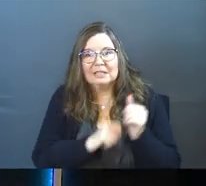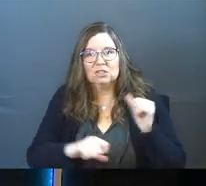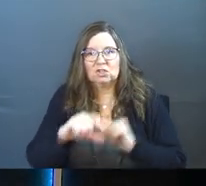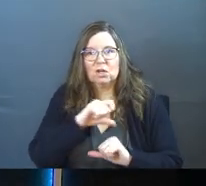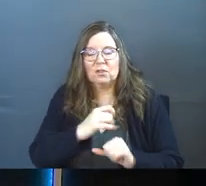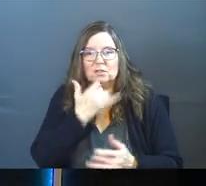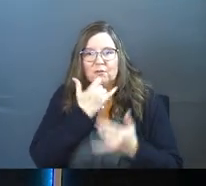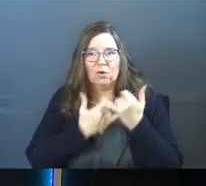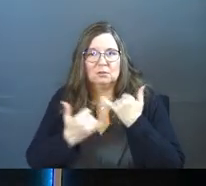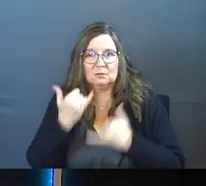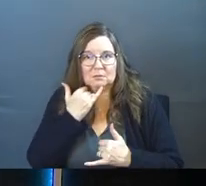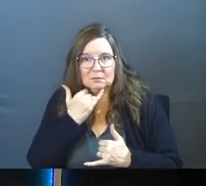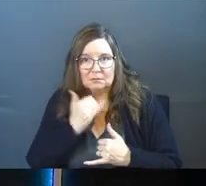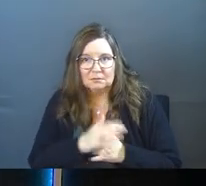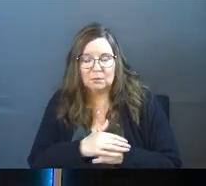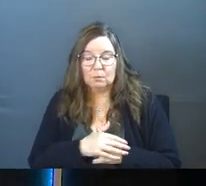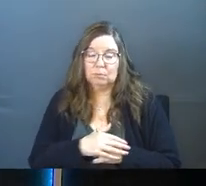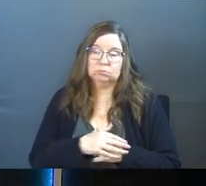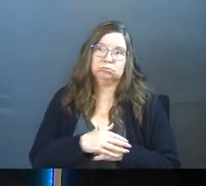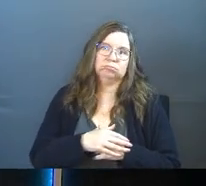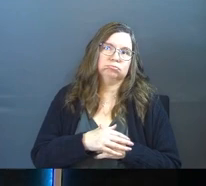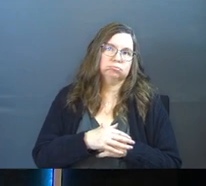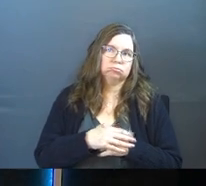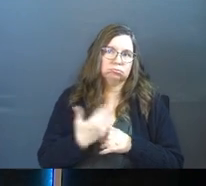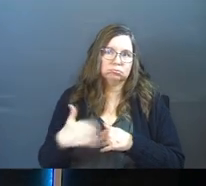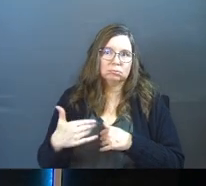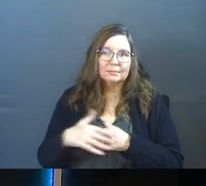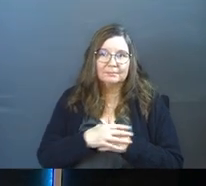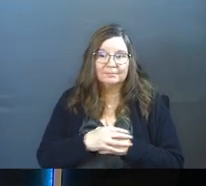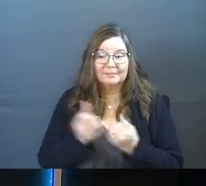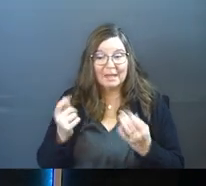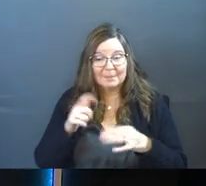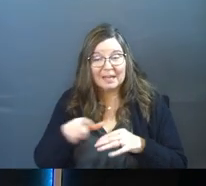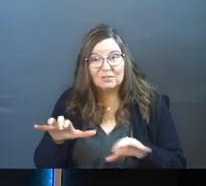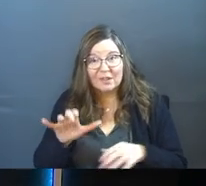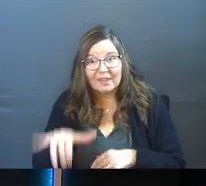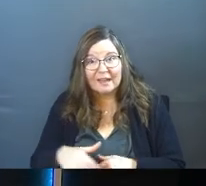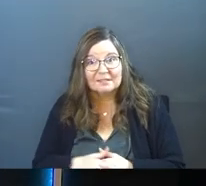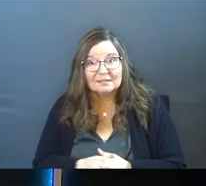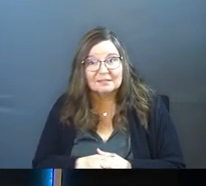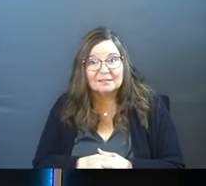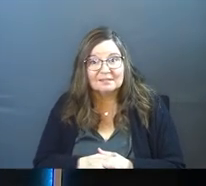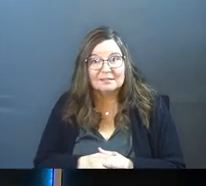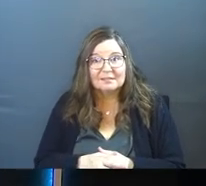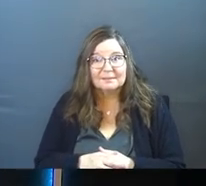other's faults. Whew. How many times have you done that?